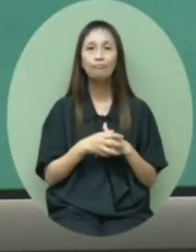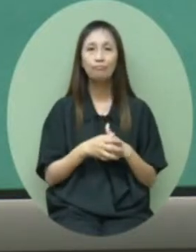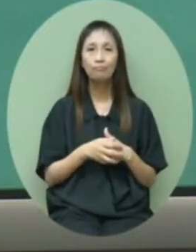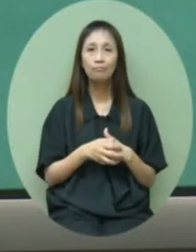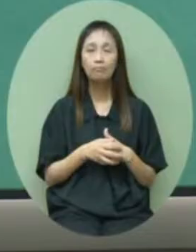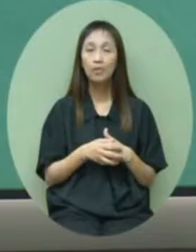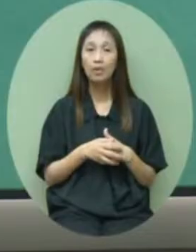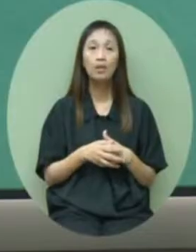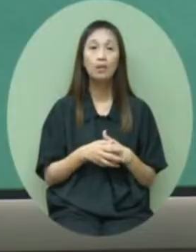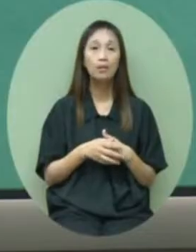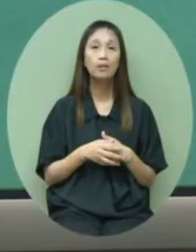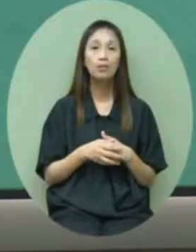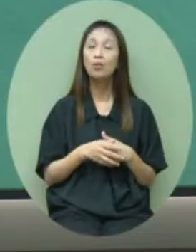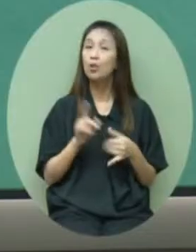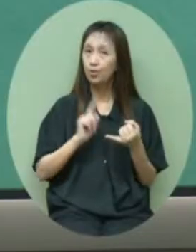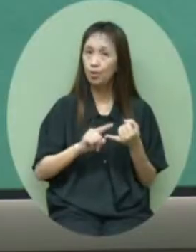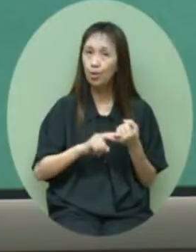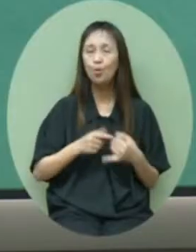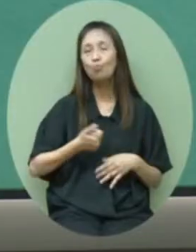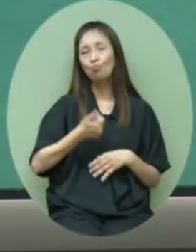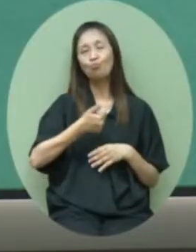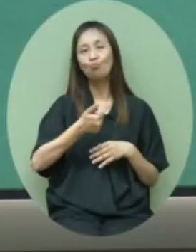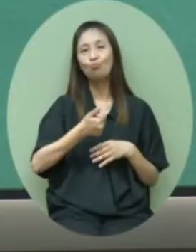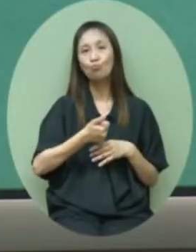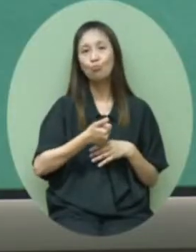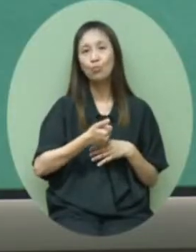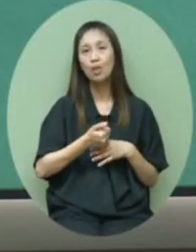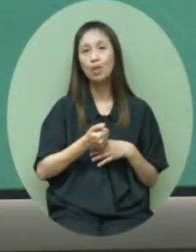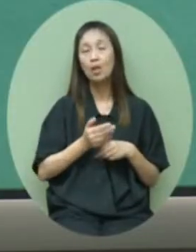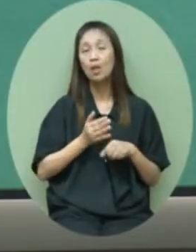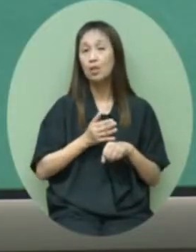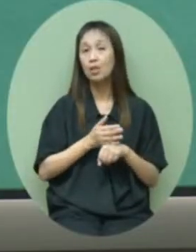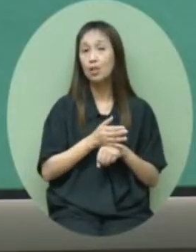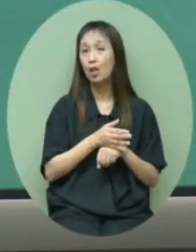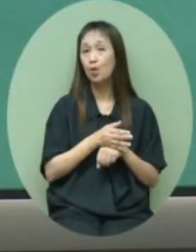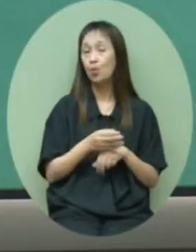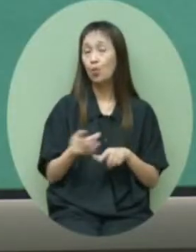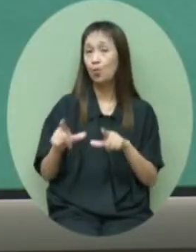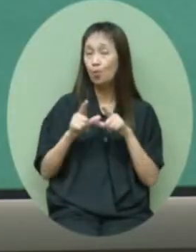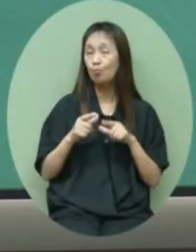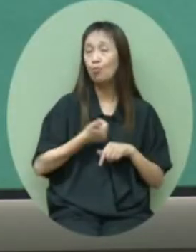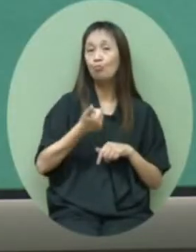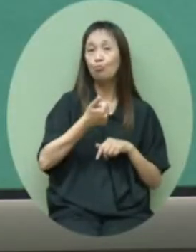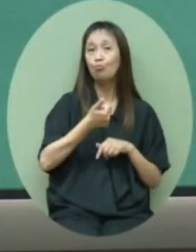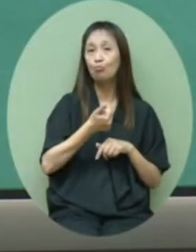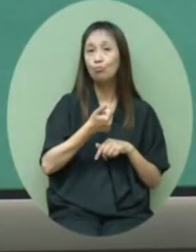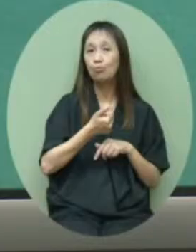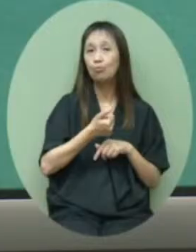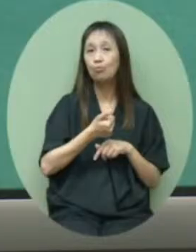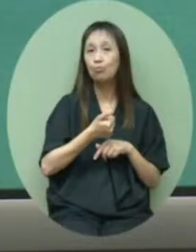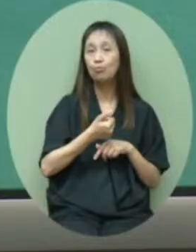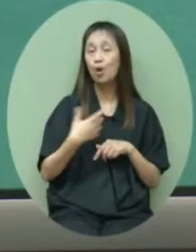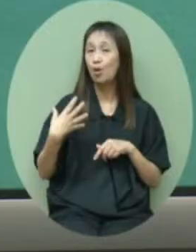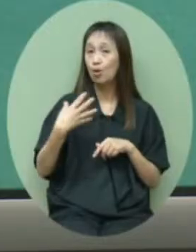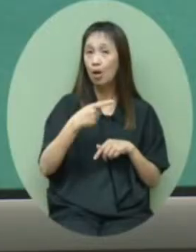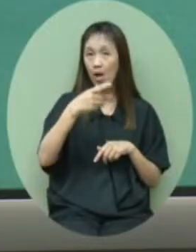getting into the local community and meeting with different citizens and local representatives.